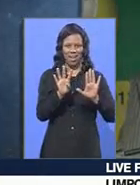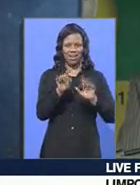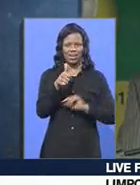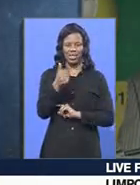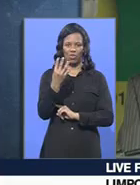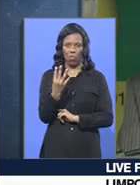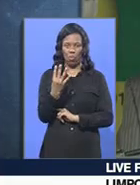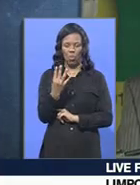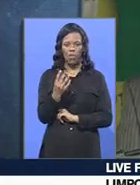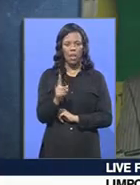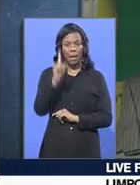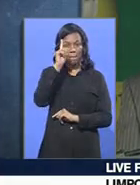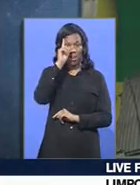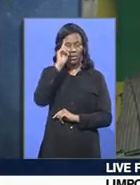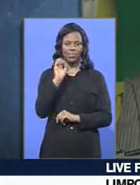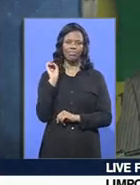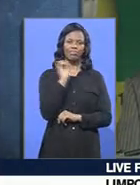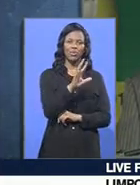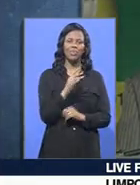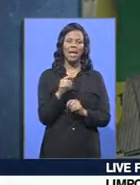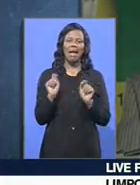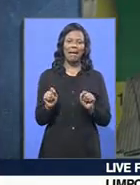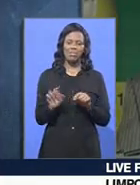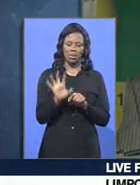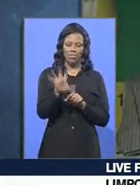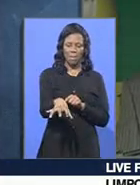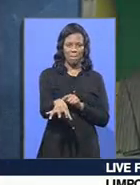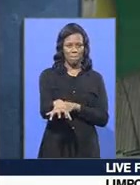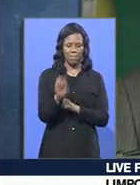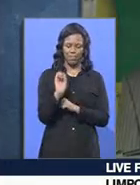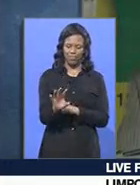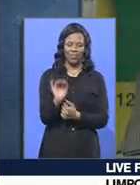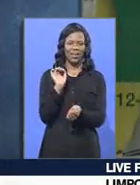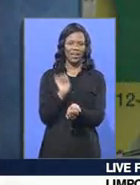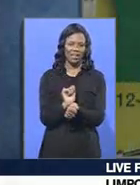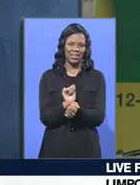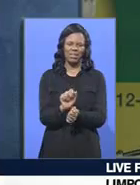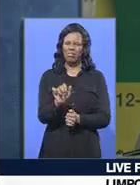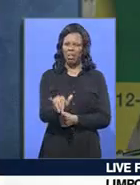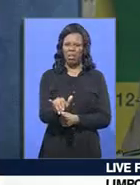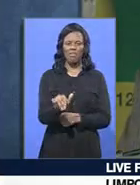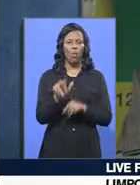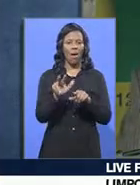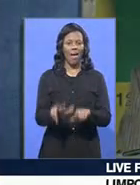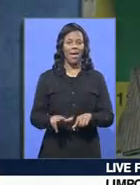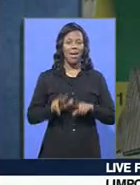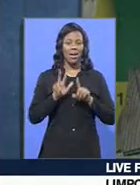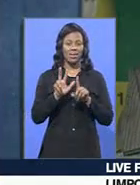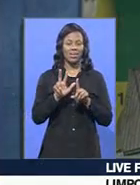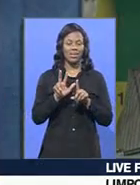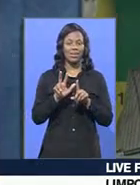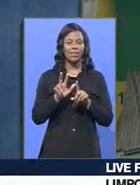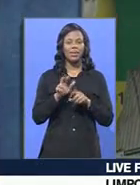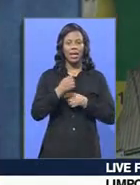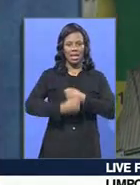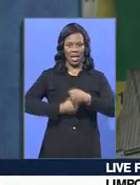Madiba was in prison on Robben Island, where he remained for the 18 of